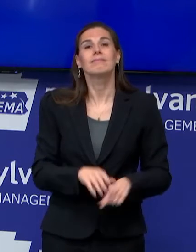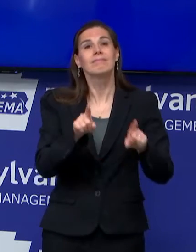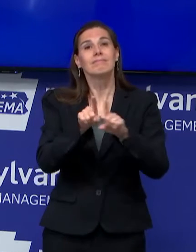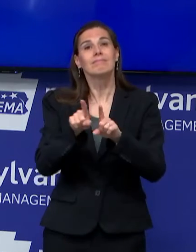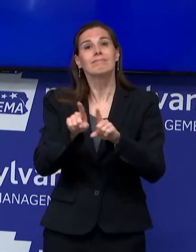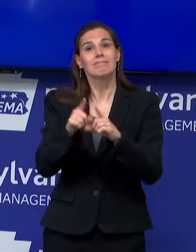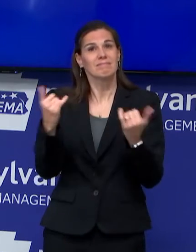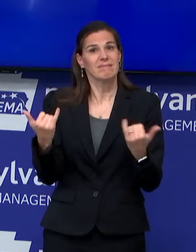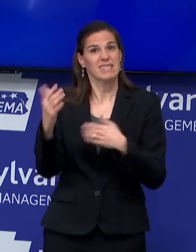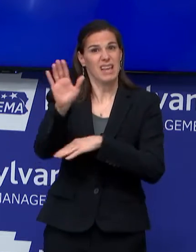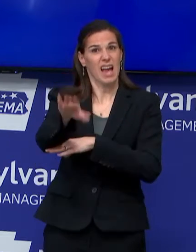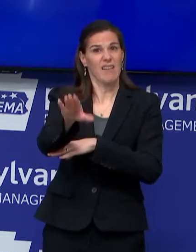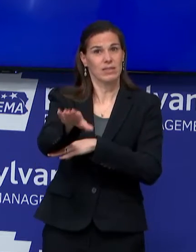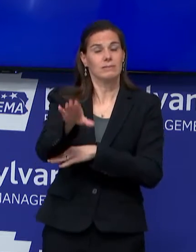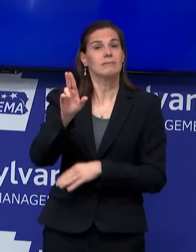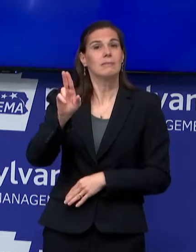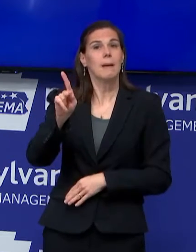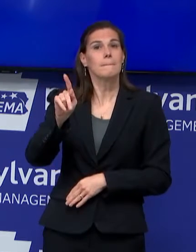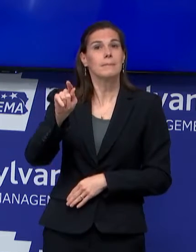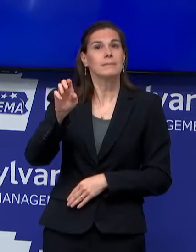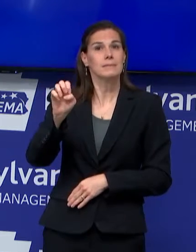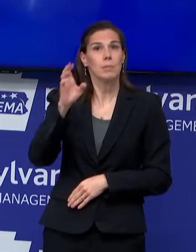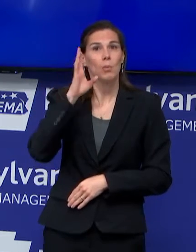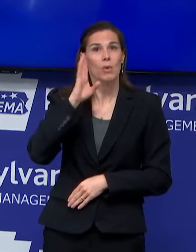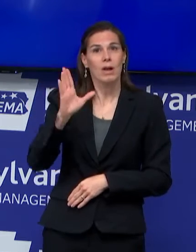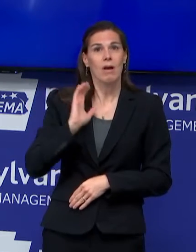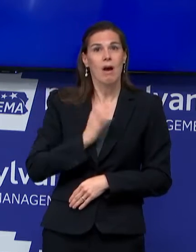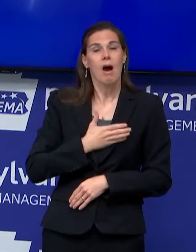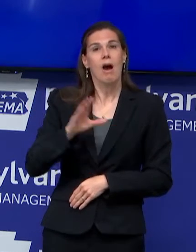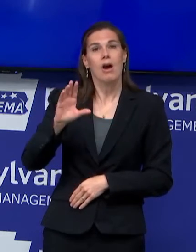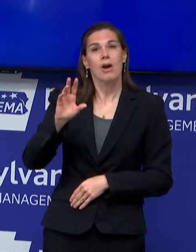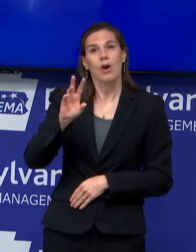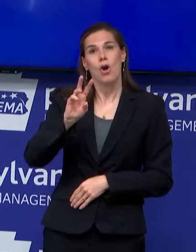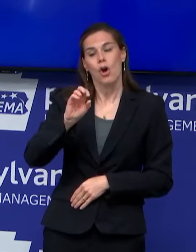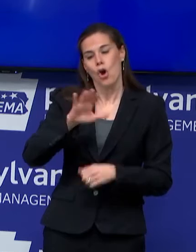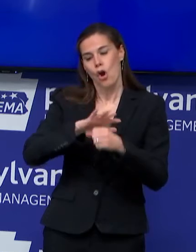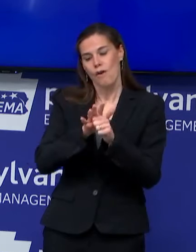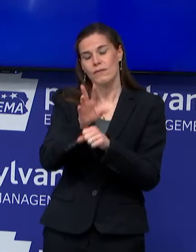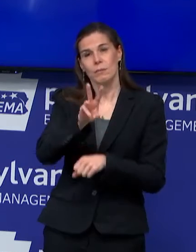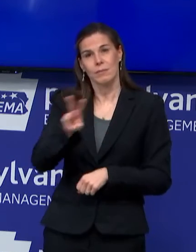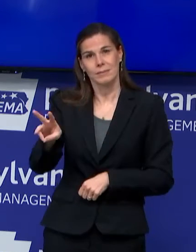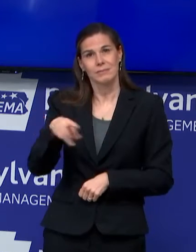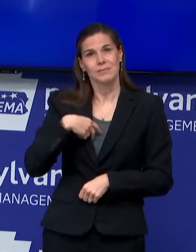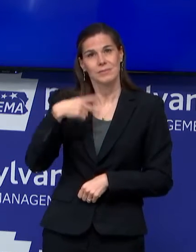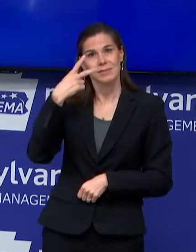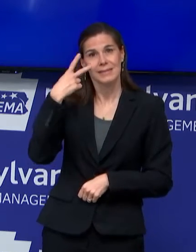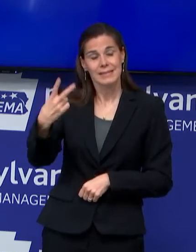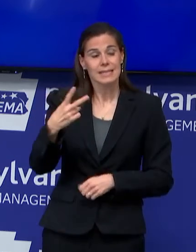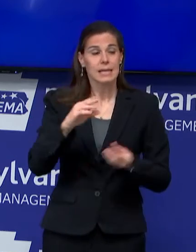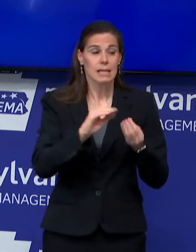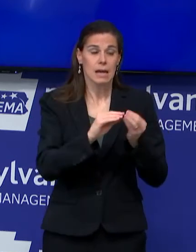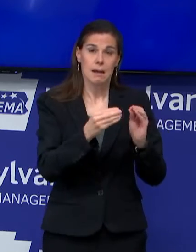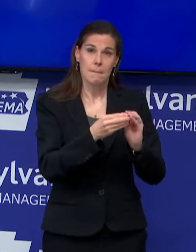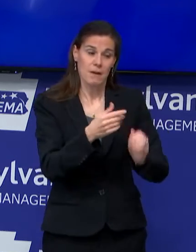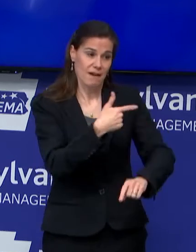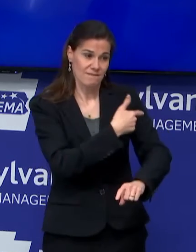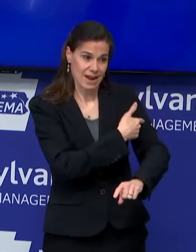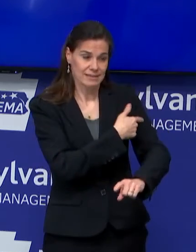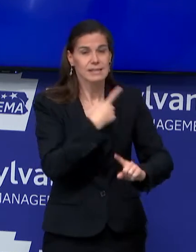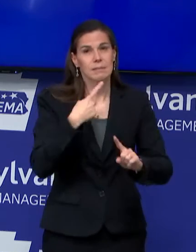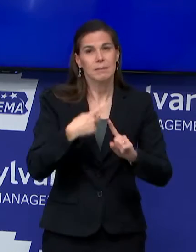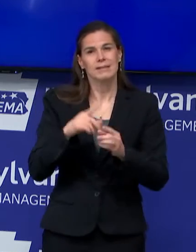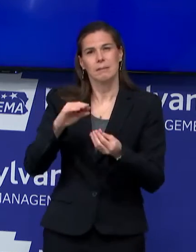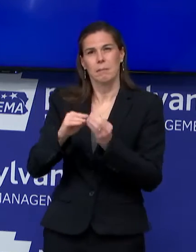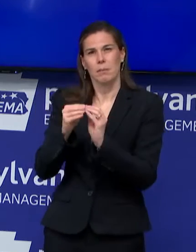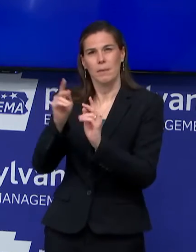afternoon, it will be easier to see the number of people vaccinated separate from the number of vaccinations administered. Remember that these are